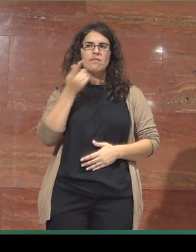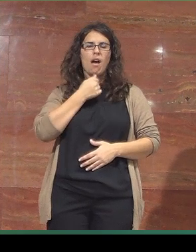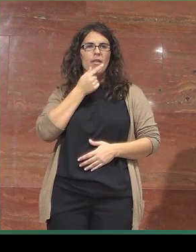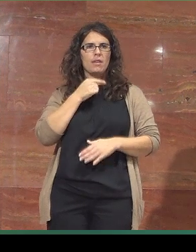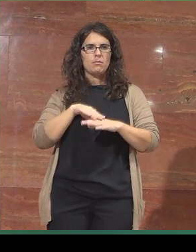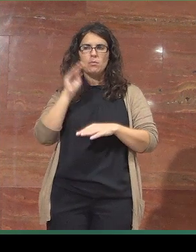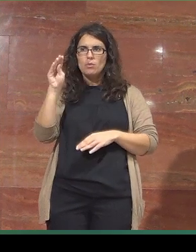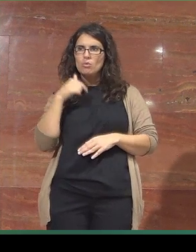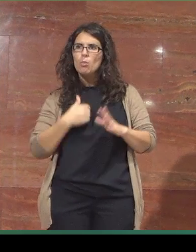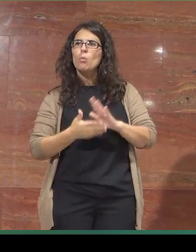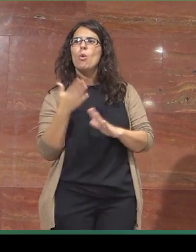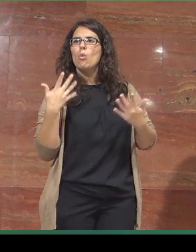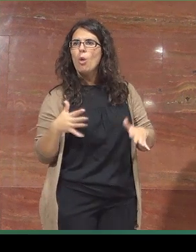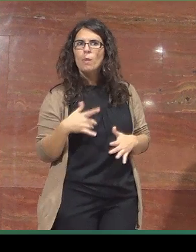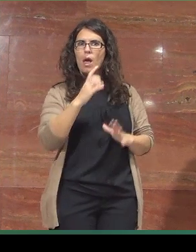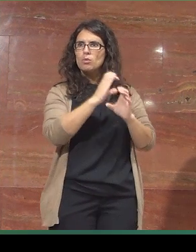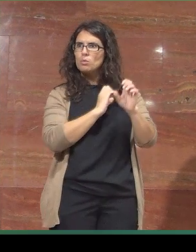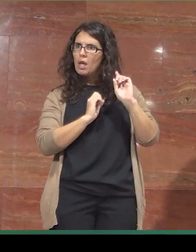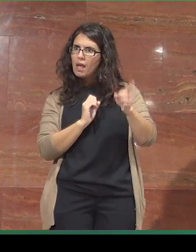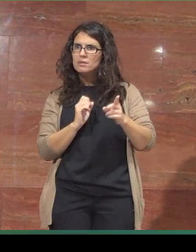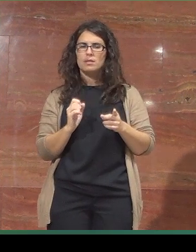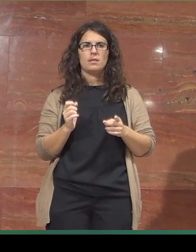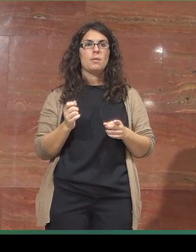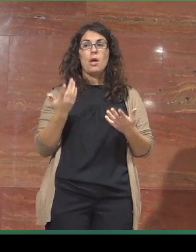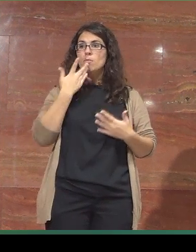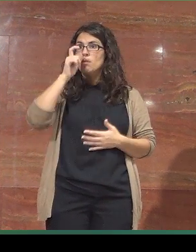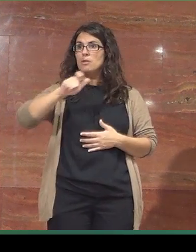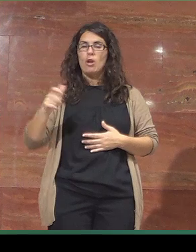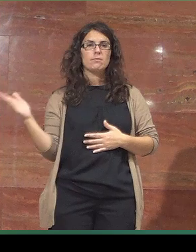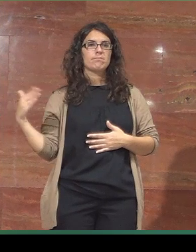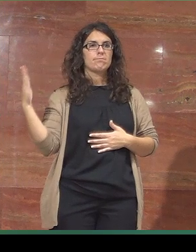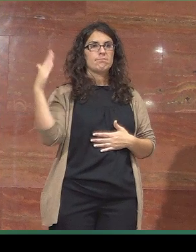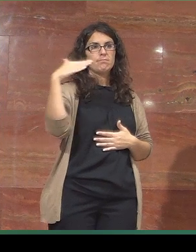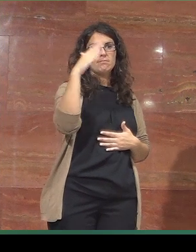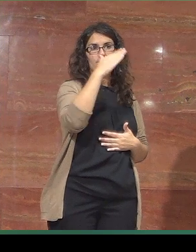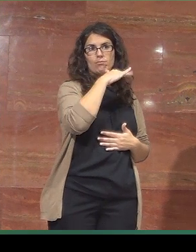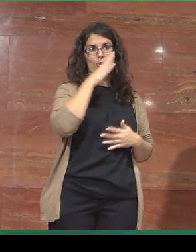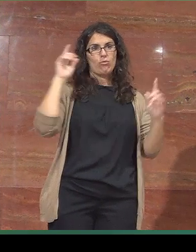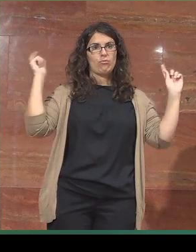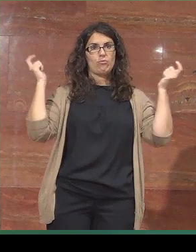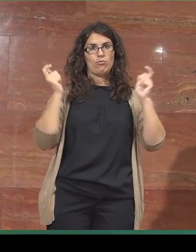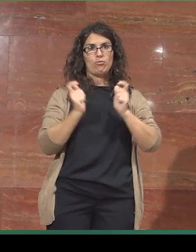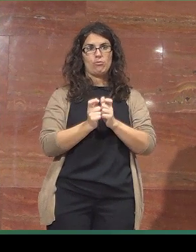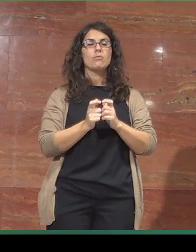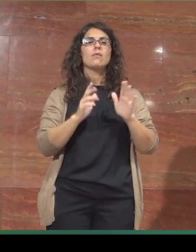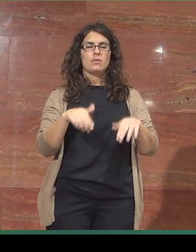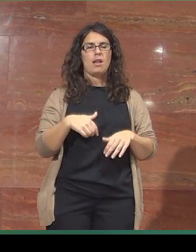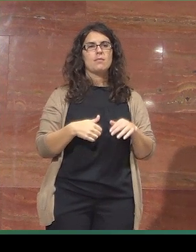So the lack of staff and the loss of staff on many routes is causing increasing problems.